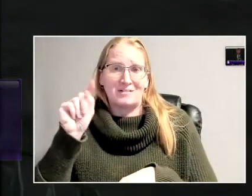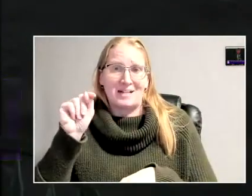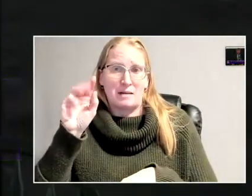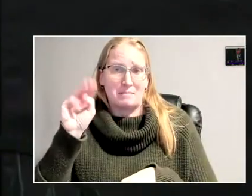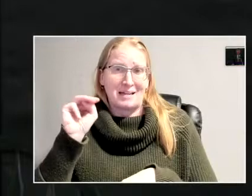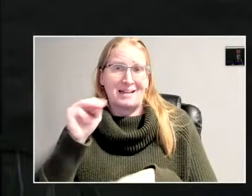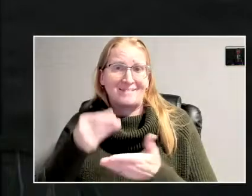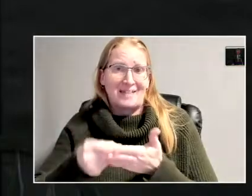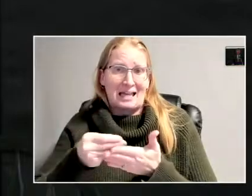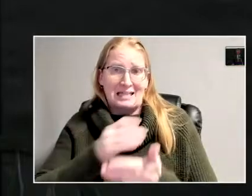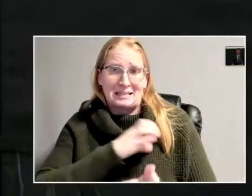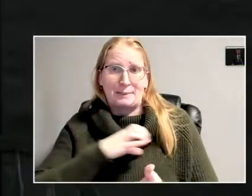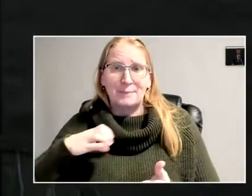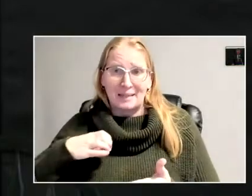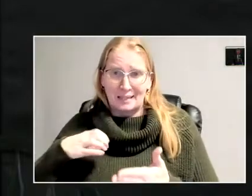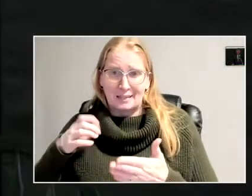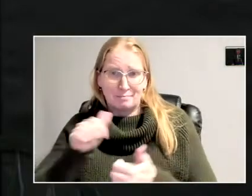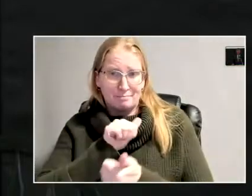committee